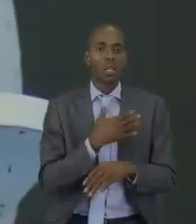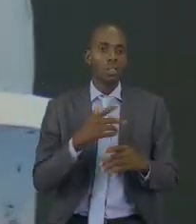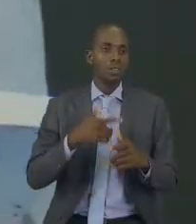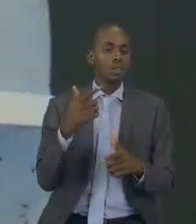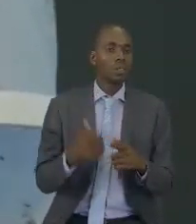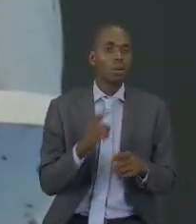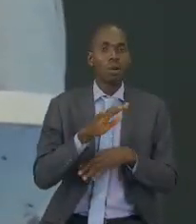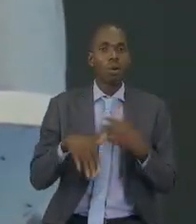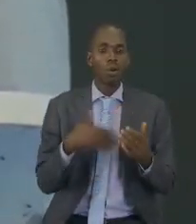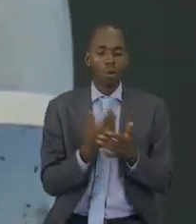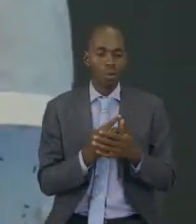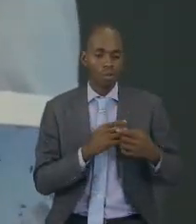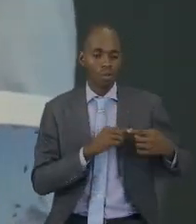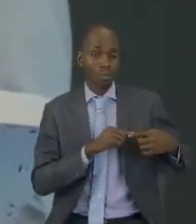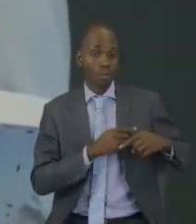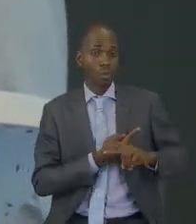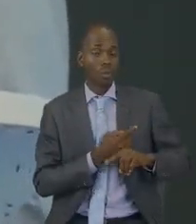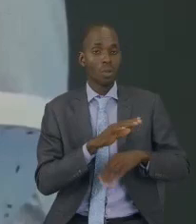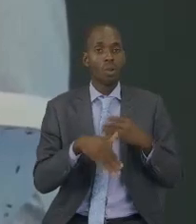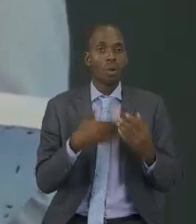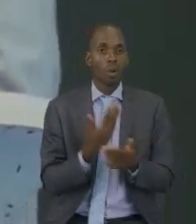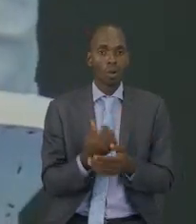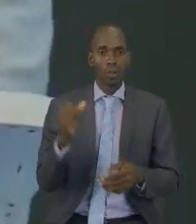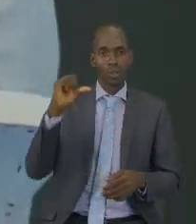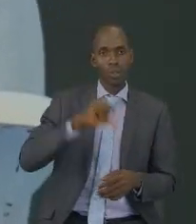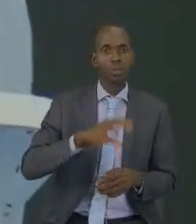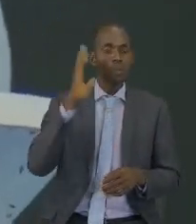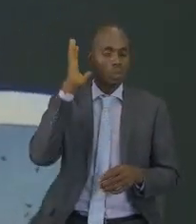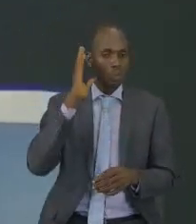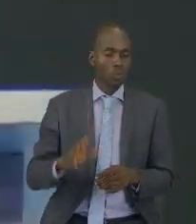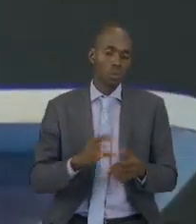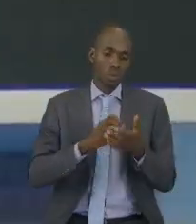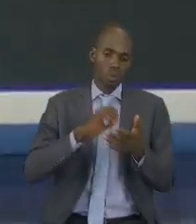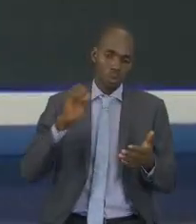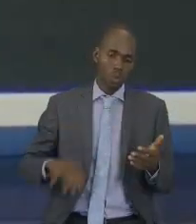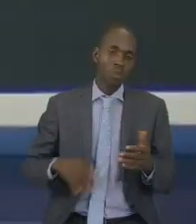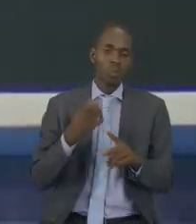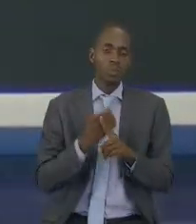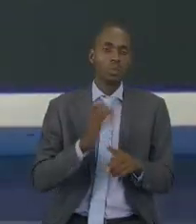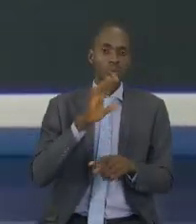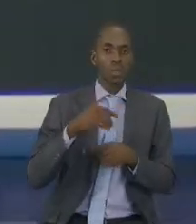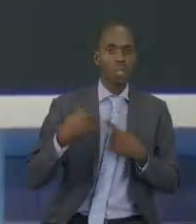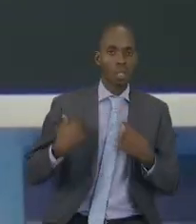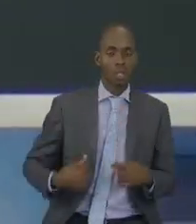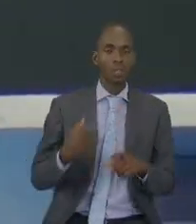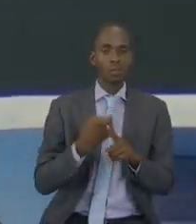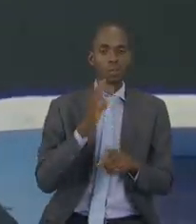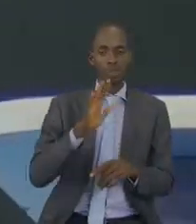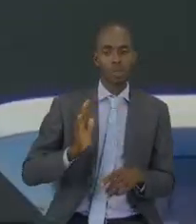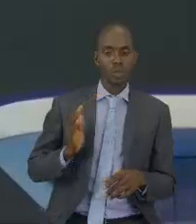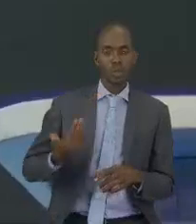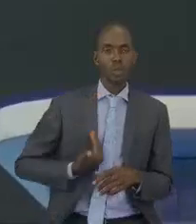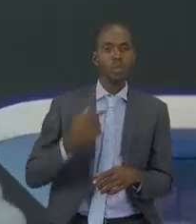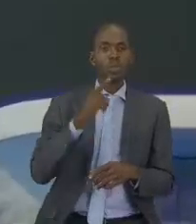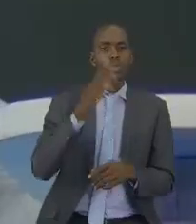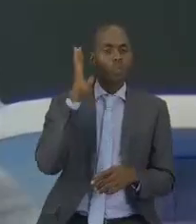all guilt, all condemnation will pass away from your heart, from your soul. You'll be